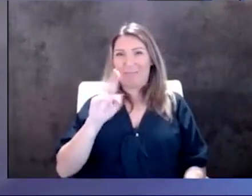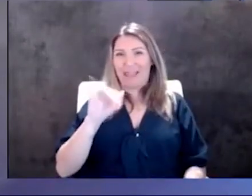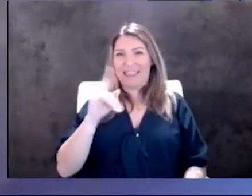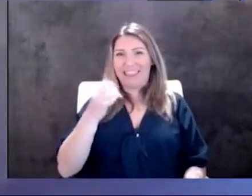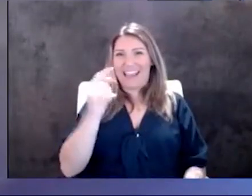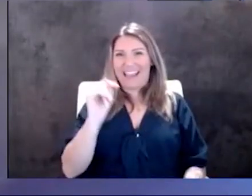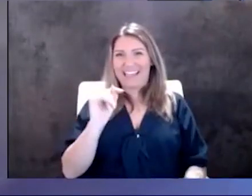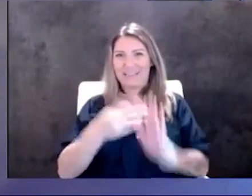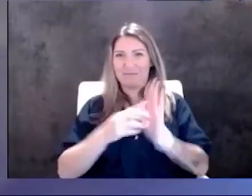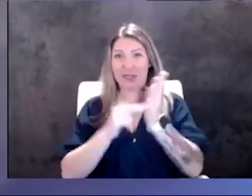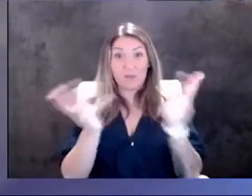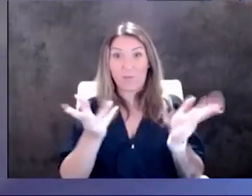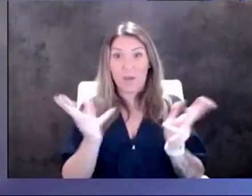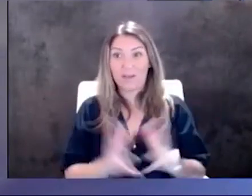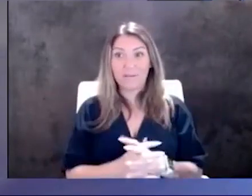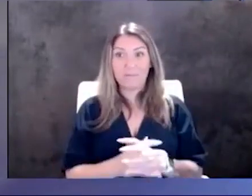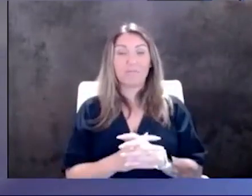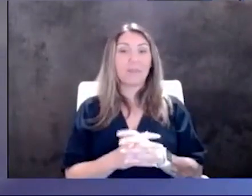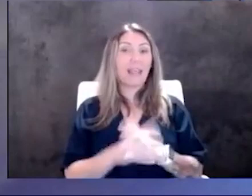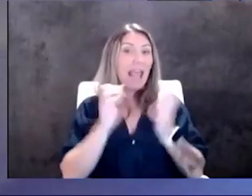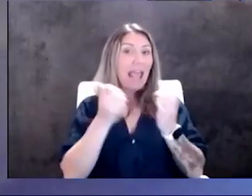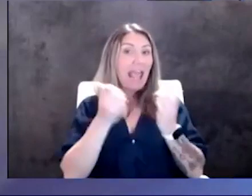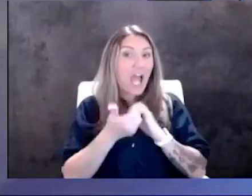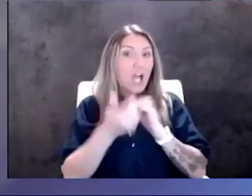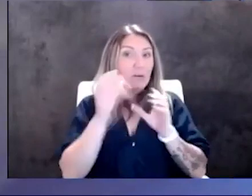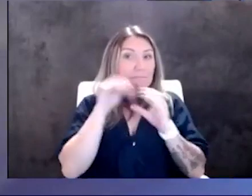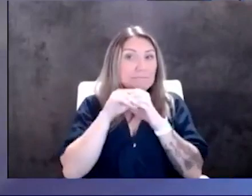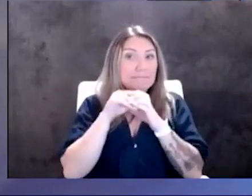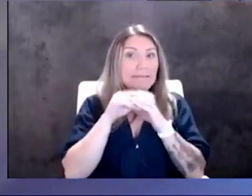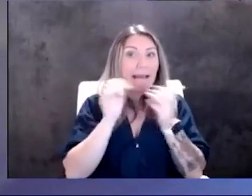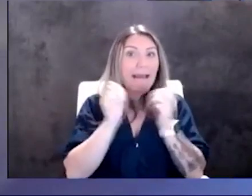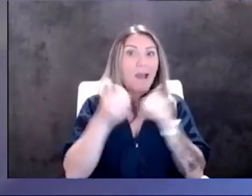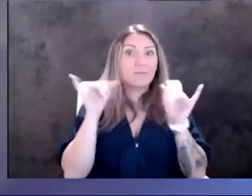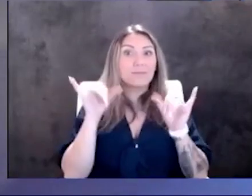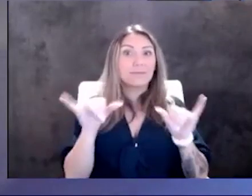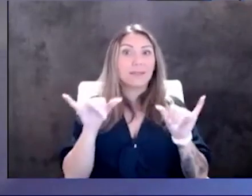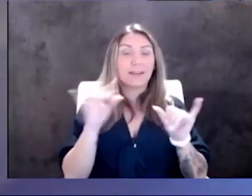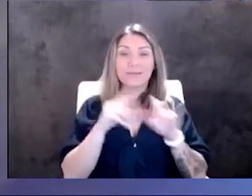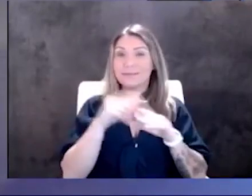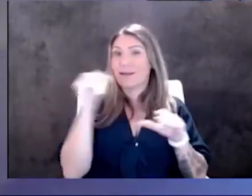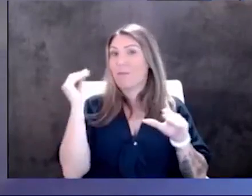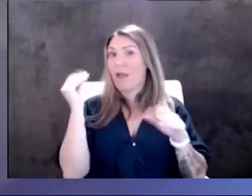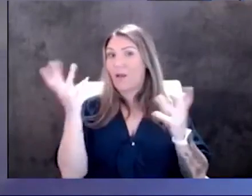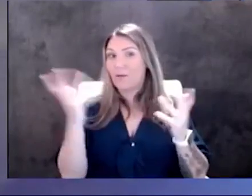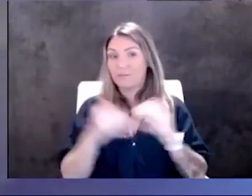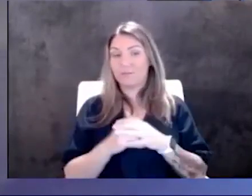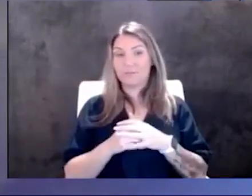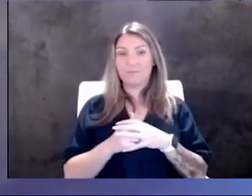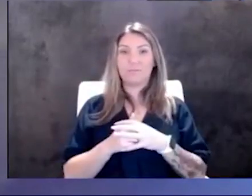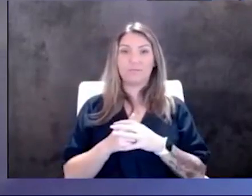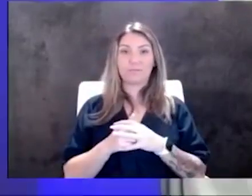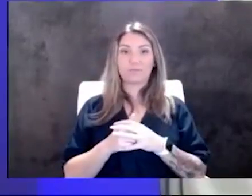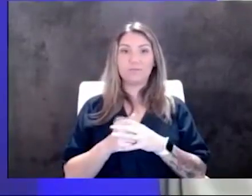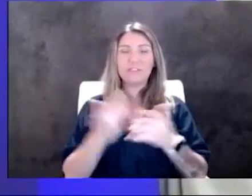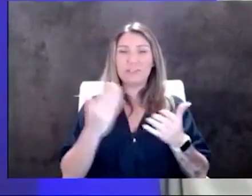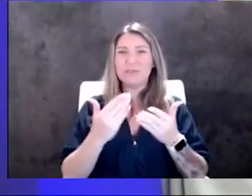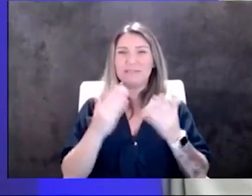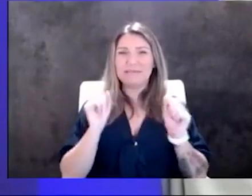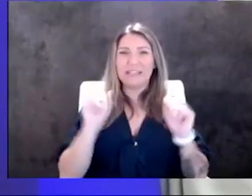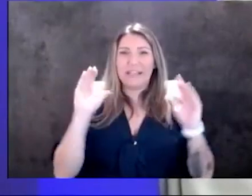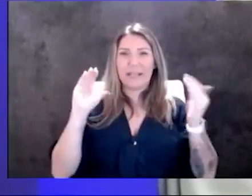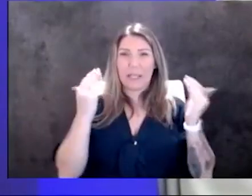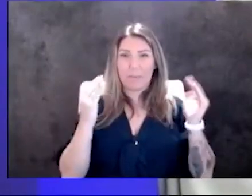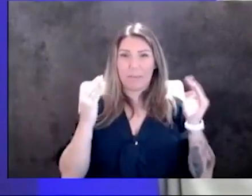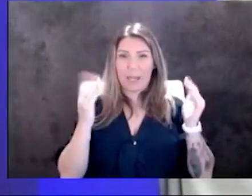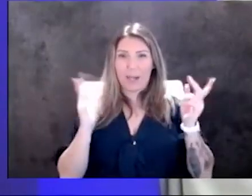myself. How does it go in? Where does it go? How does it stay? Does it ever come out? Probably the closest thing I could compare it to that people don't really have